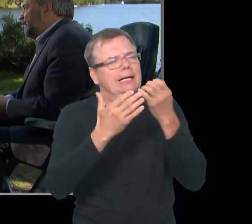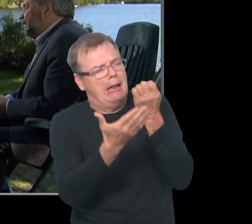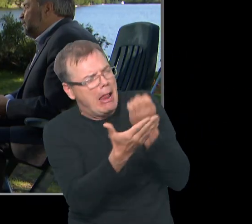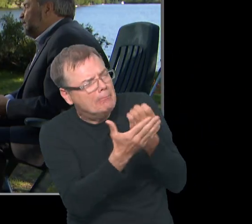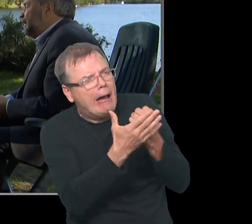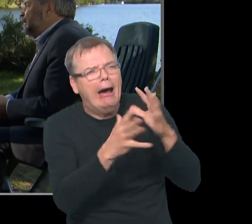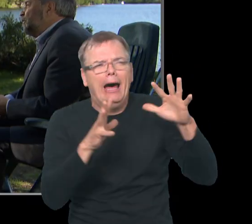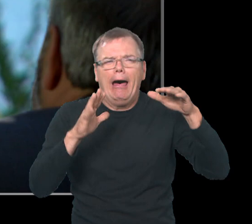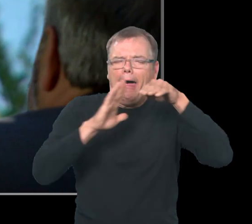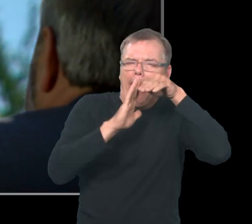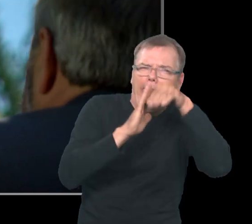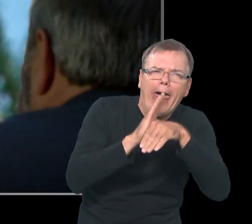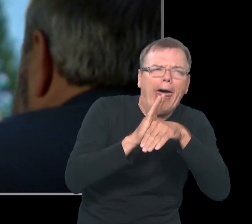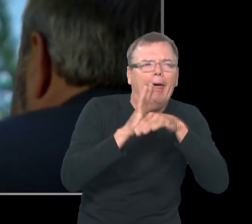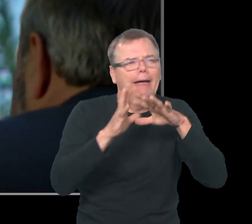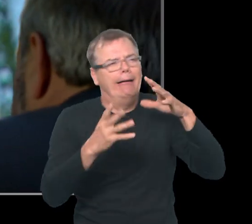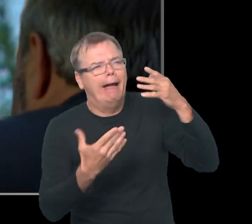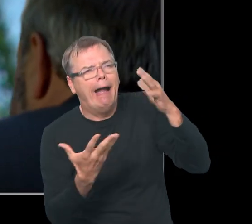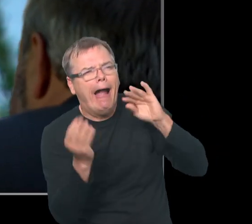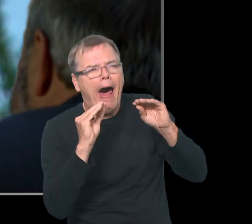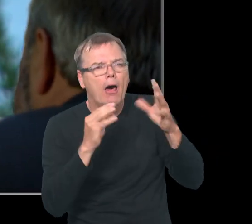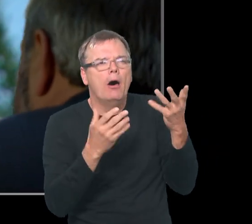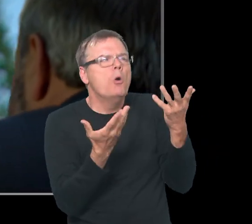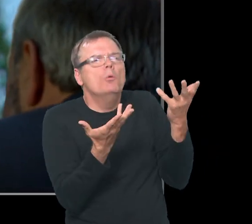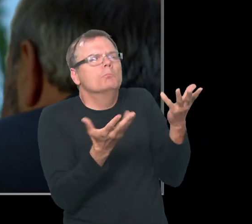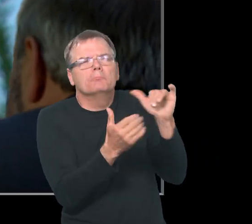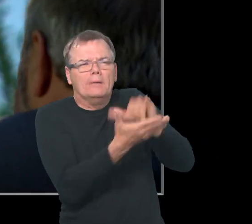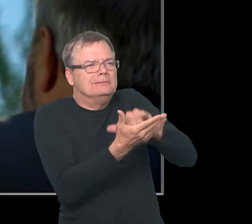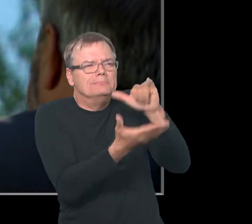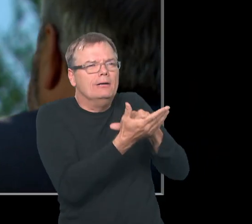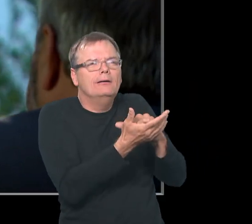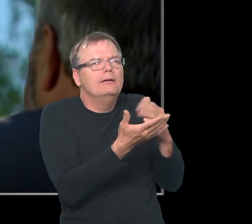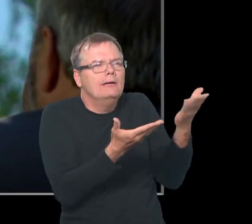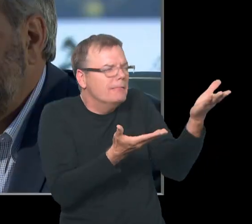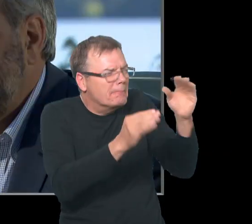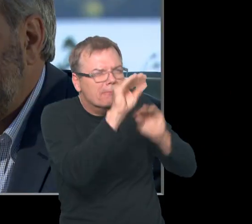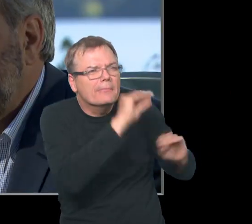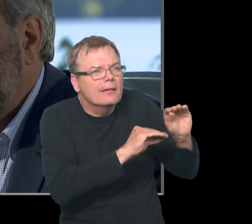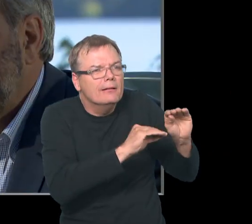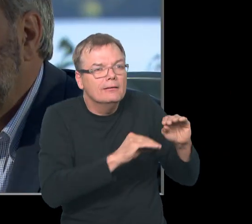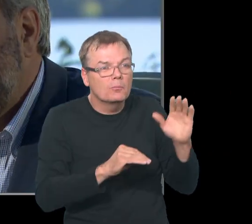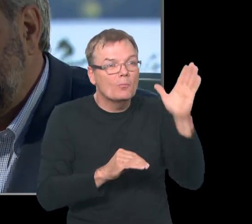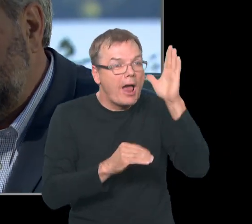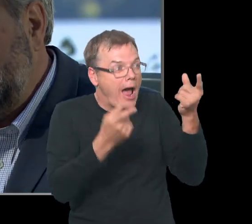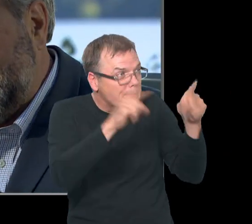ever come in. I don't blame you for asking that question. It's a classic.